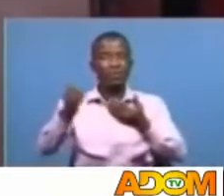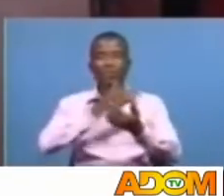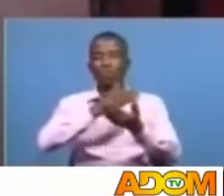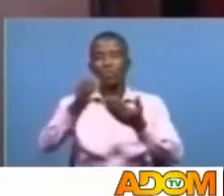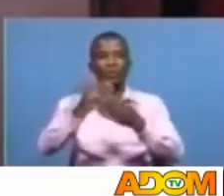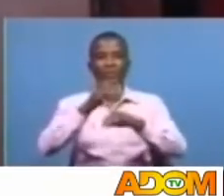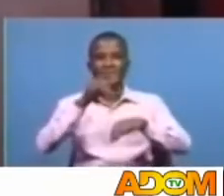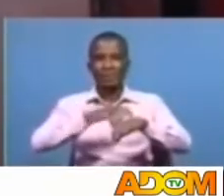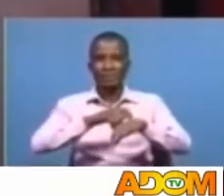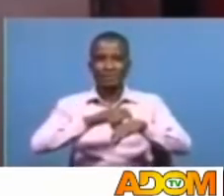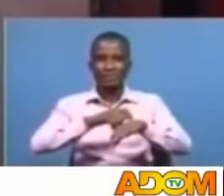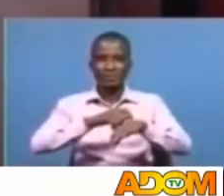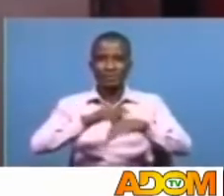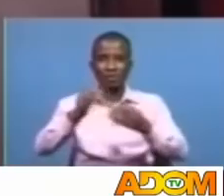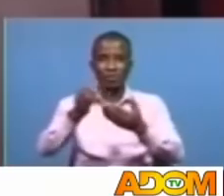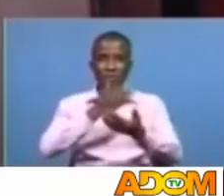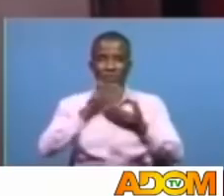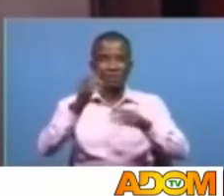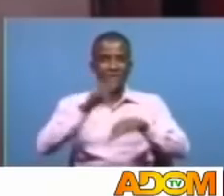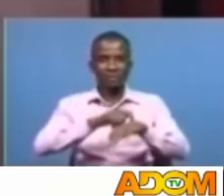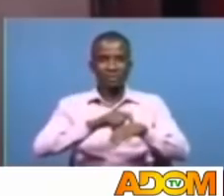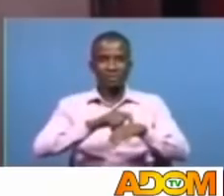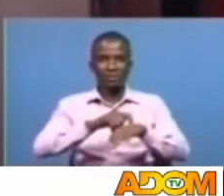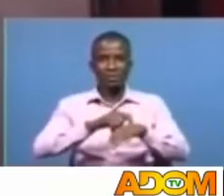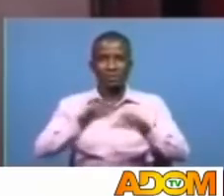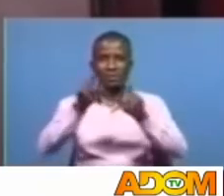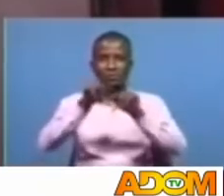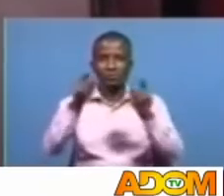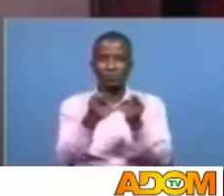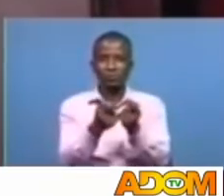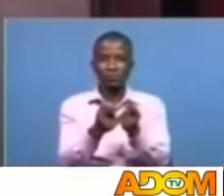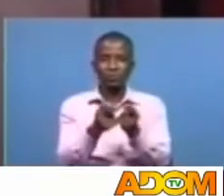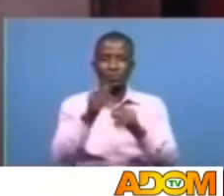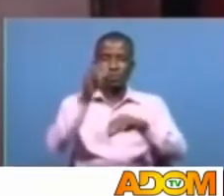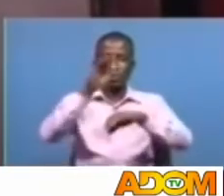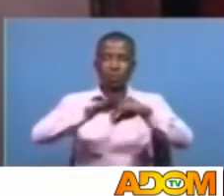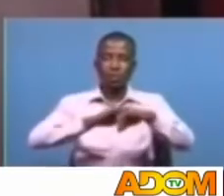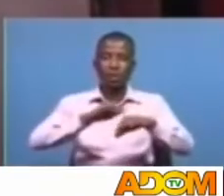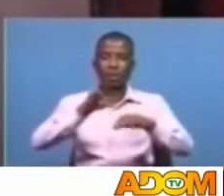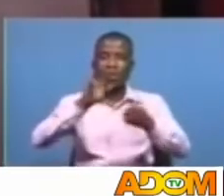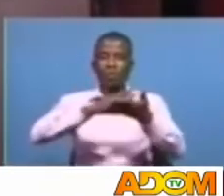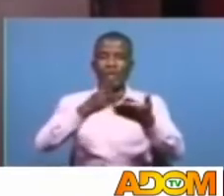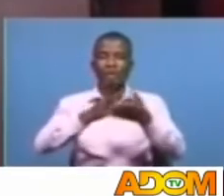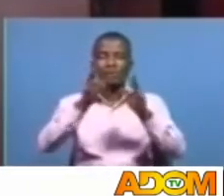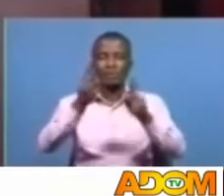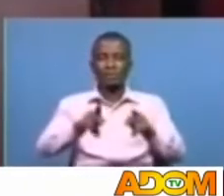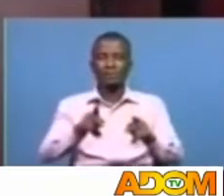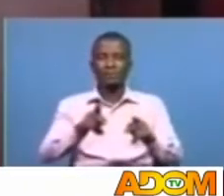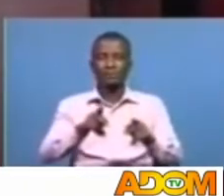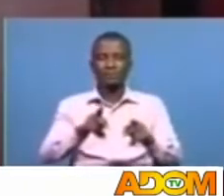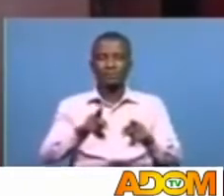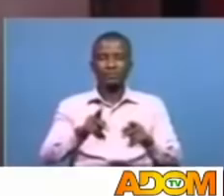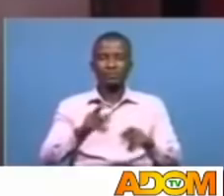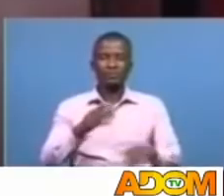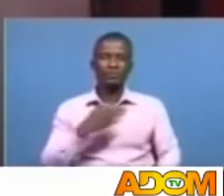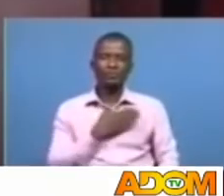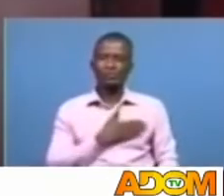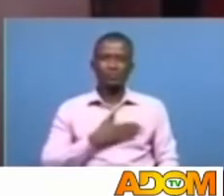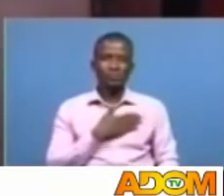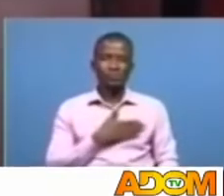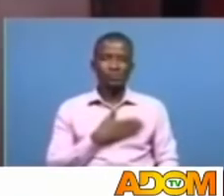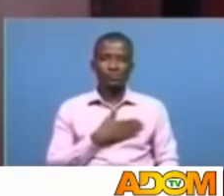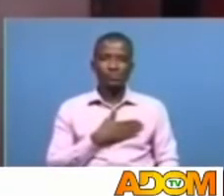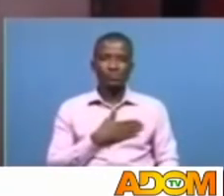During the presentation of evidence by the party calling the witness. My lord, it is